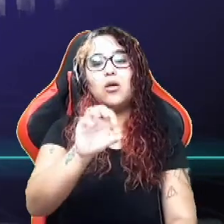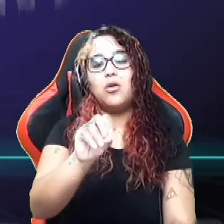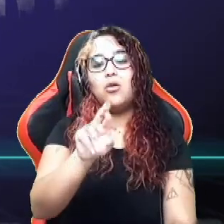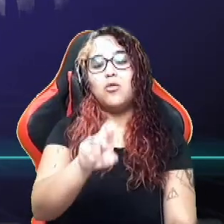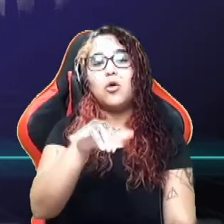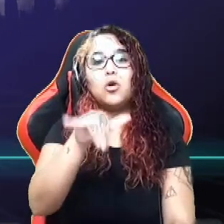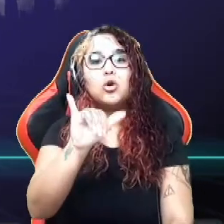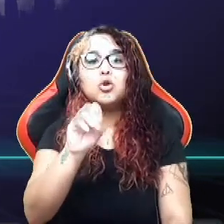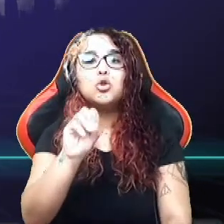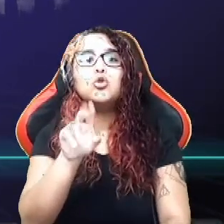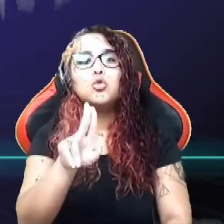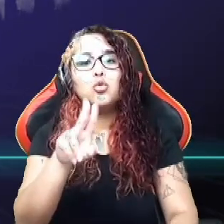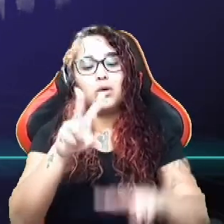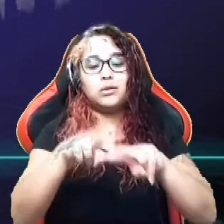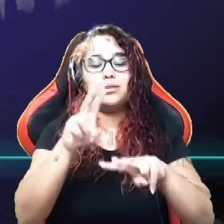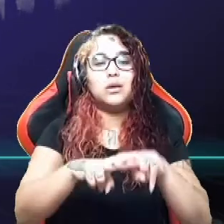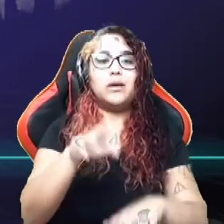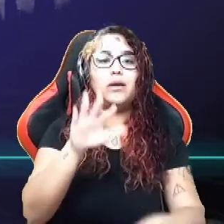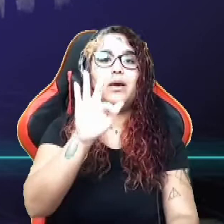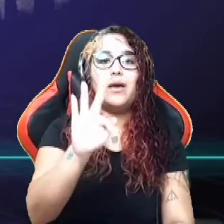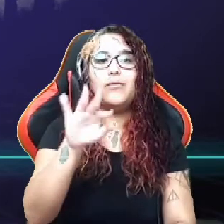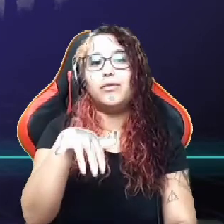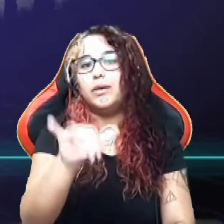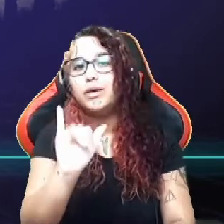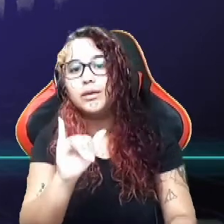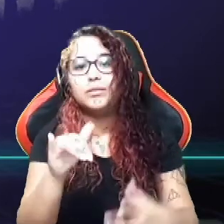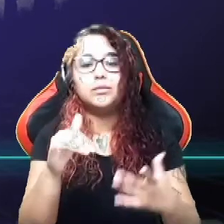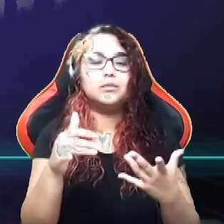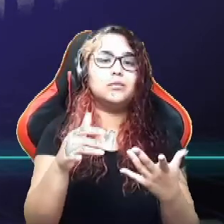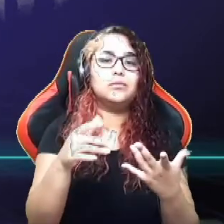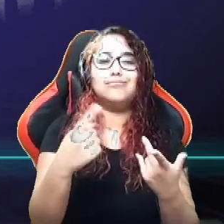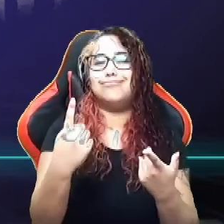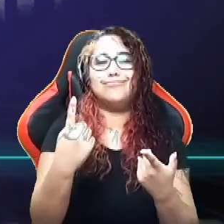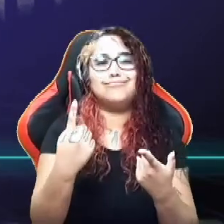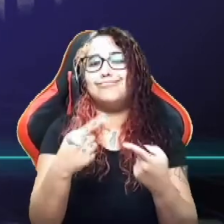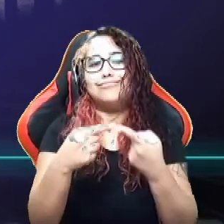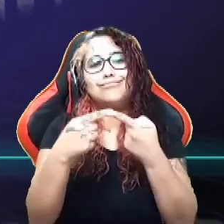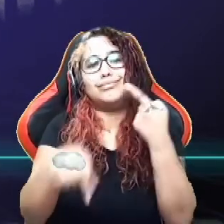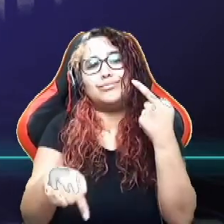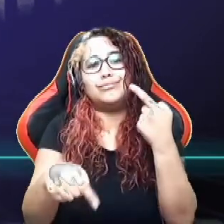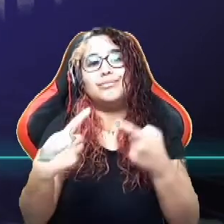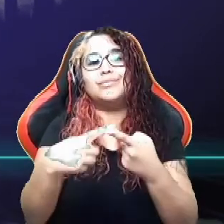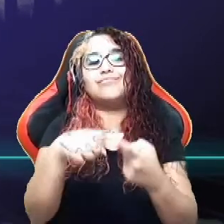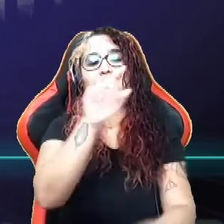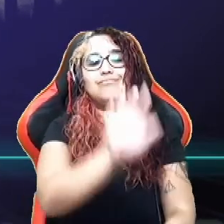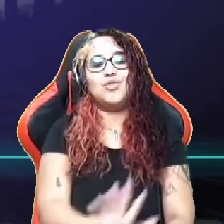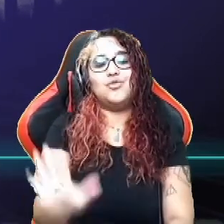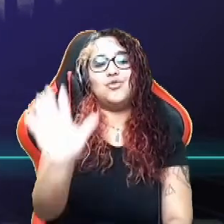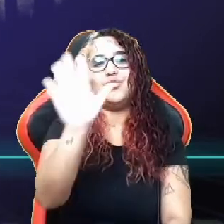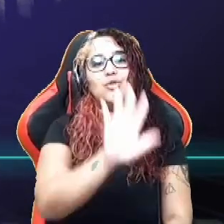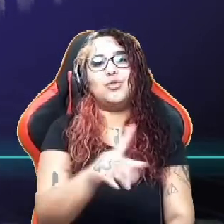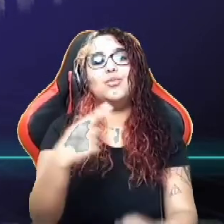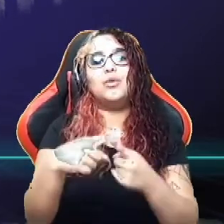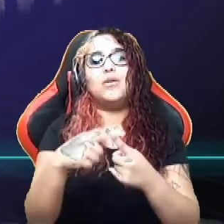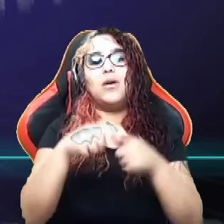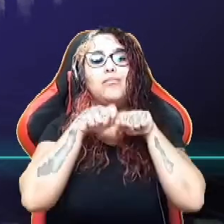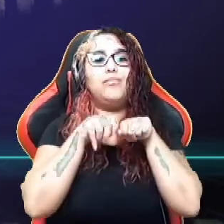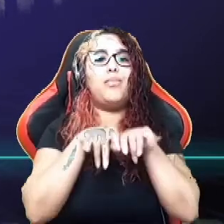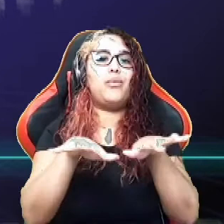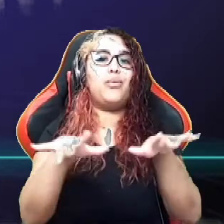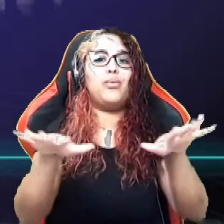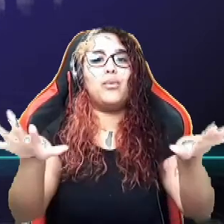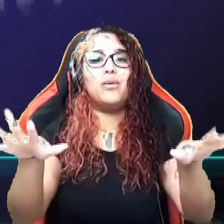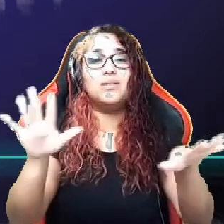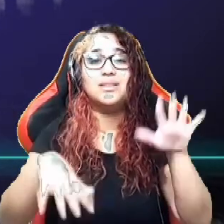And hashtag For You, hashtag FY, hashtag viral do not work because they are extremely general and you'll